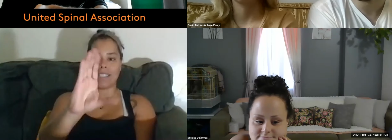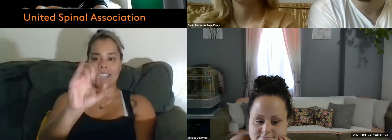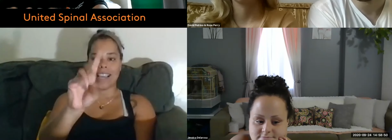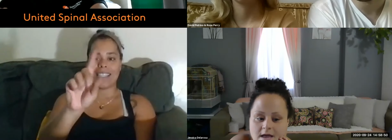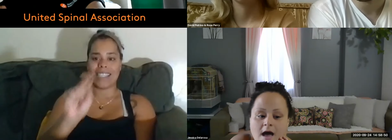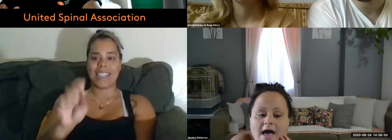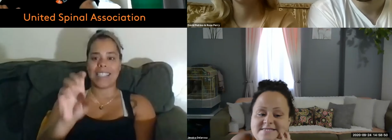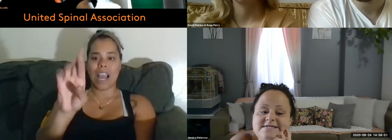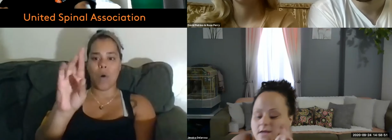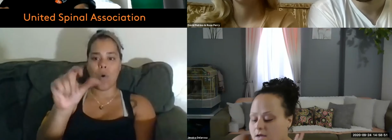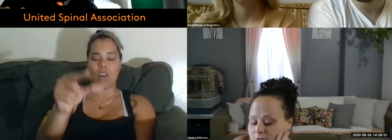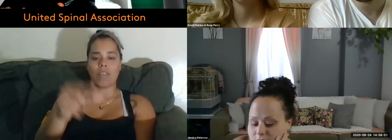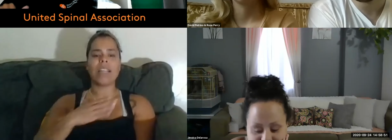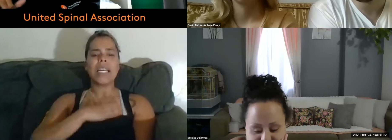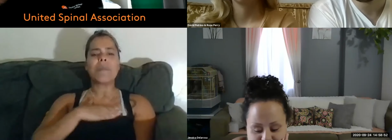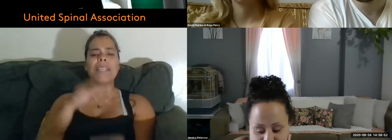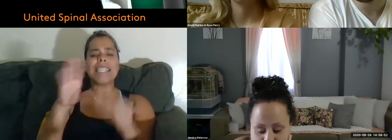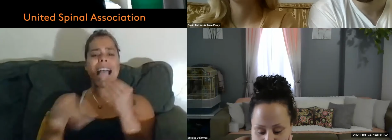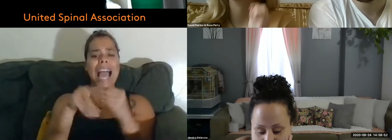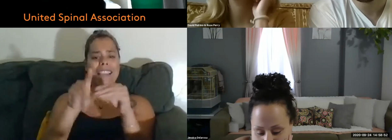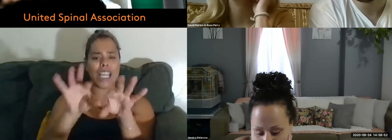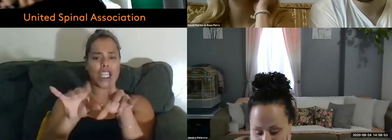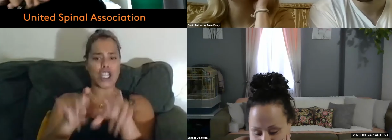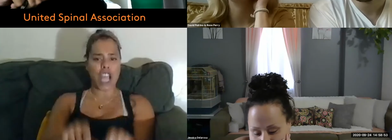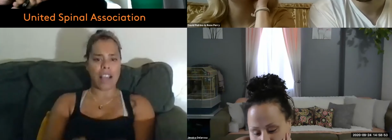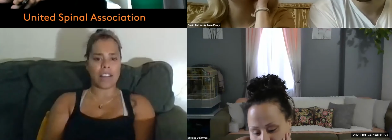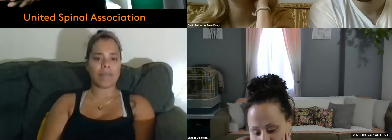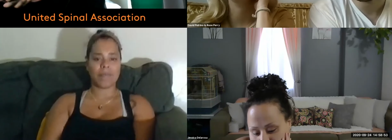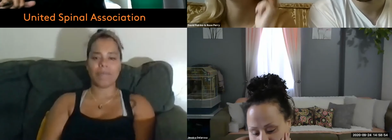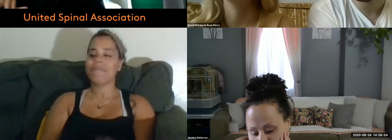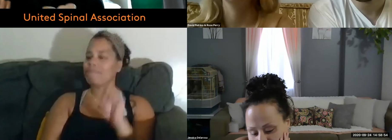into the chat? I did. You want me to do yours? Oh, yeah.